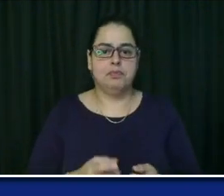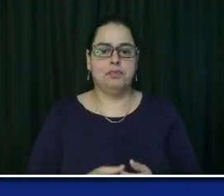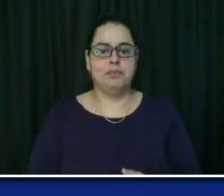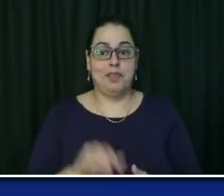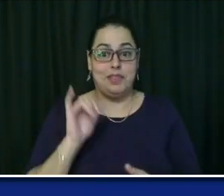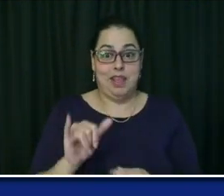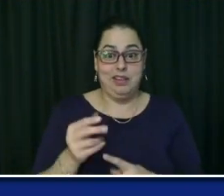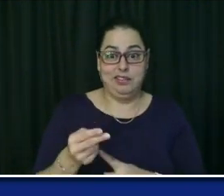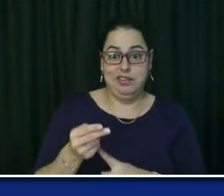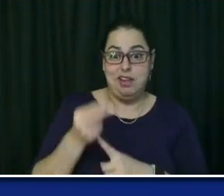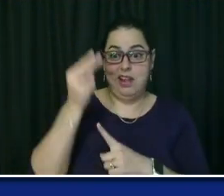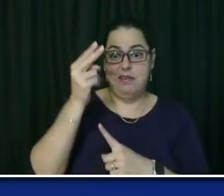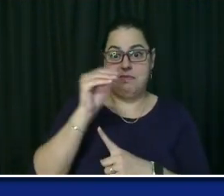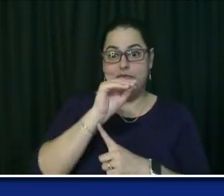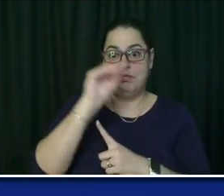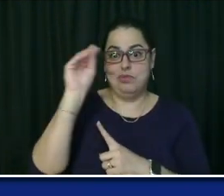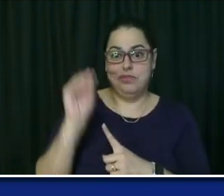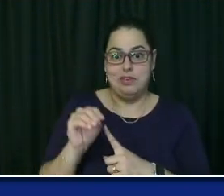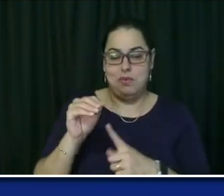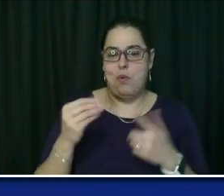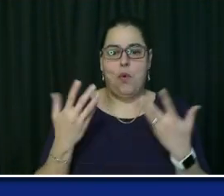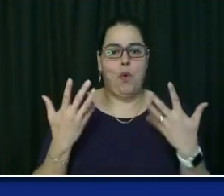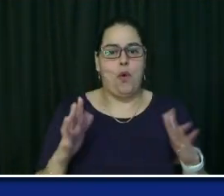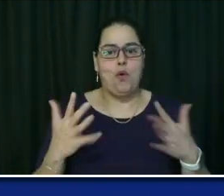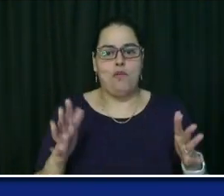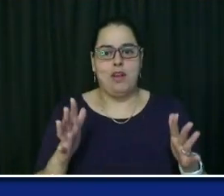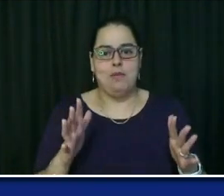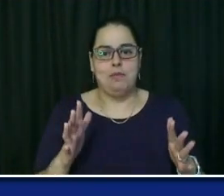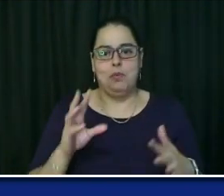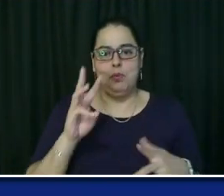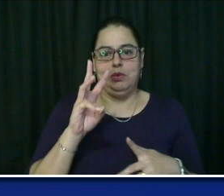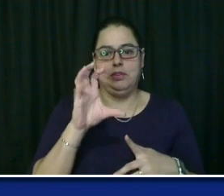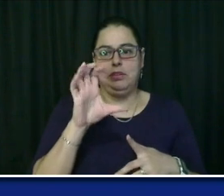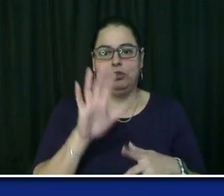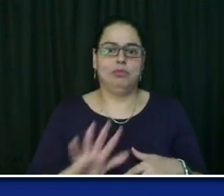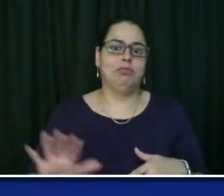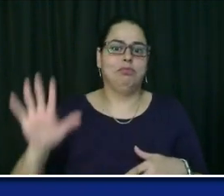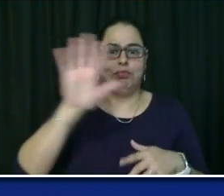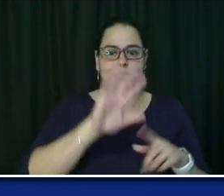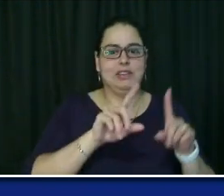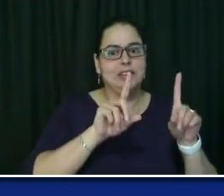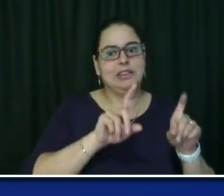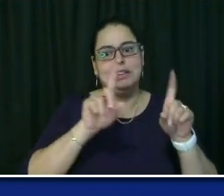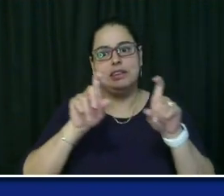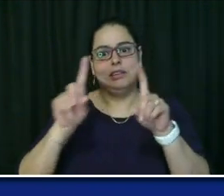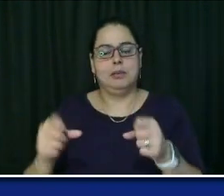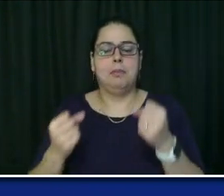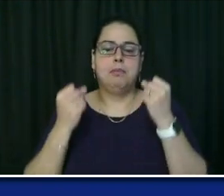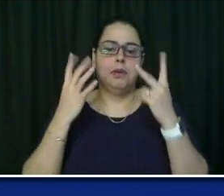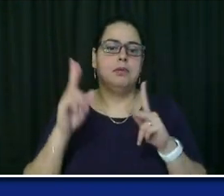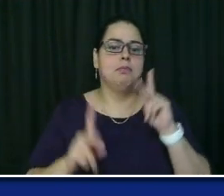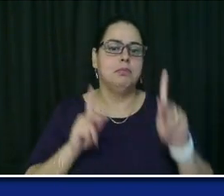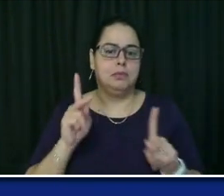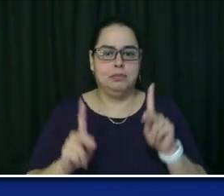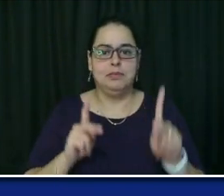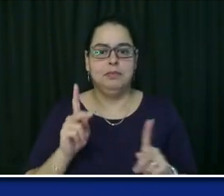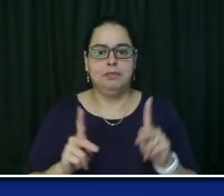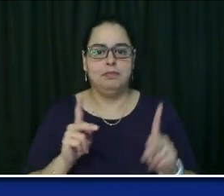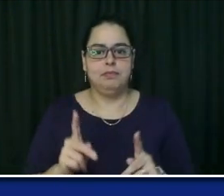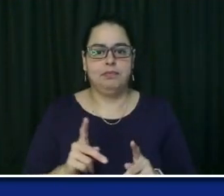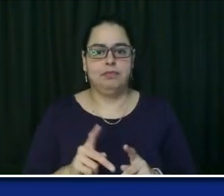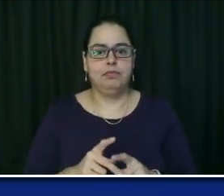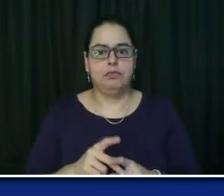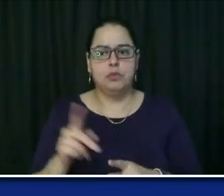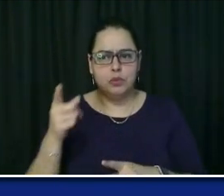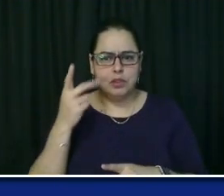people in Westchester County. And if you followed, what you've heard from the CDC, Dr. Fauci, Dr. Birx, and